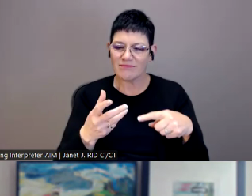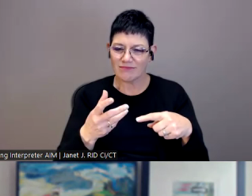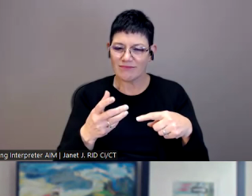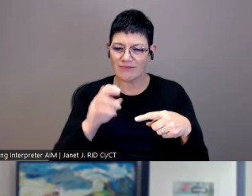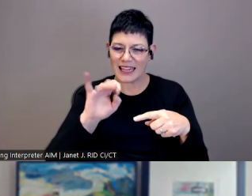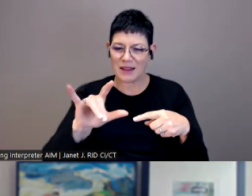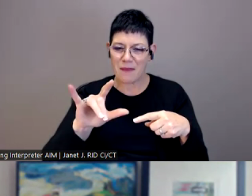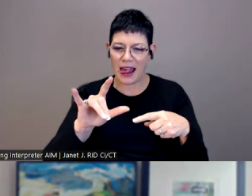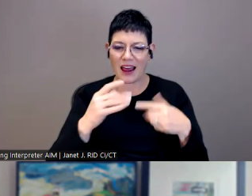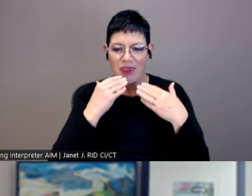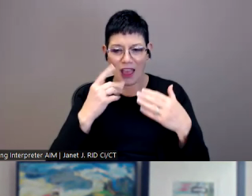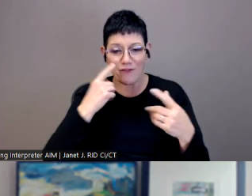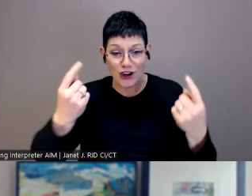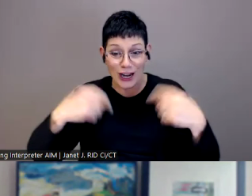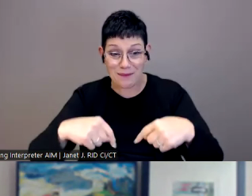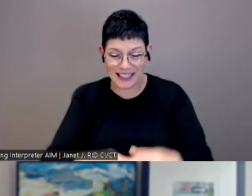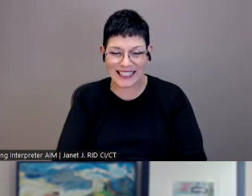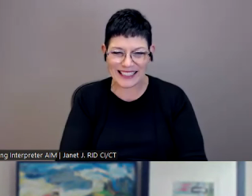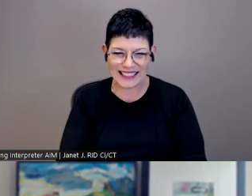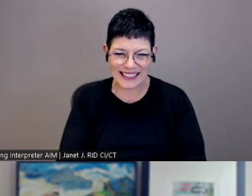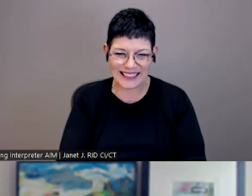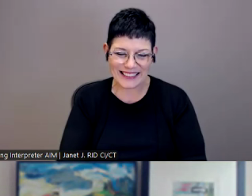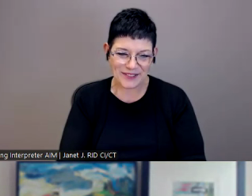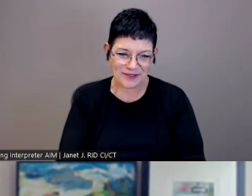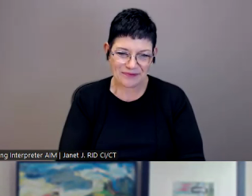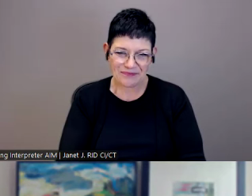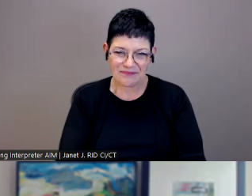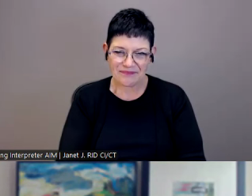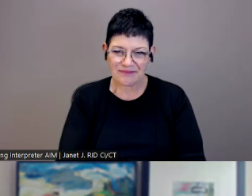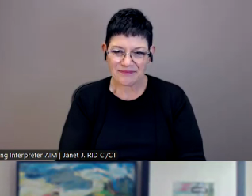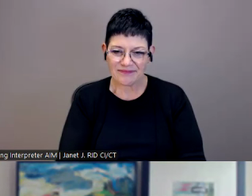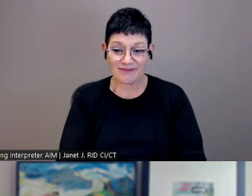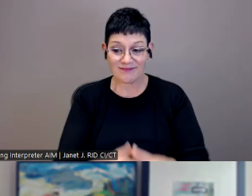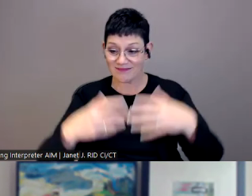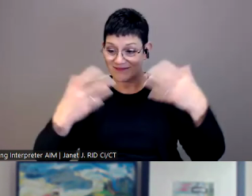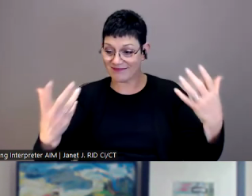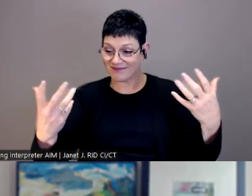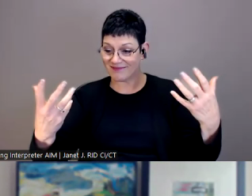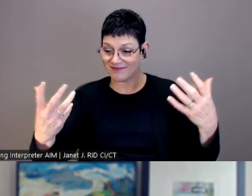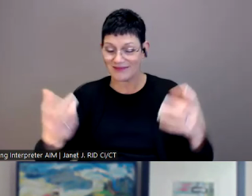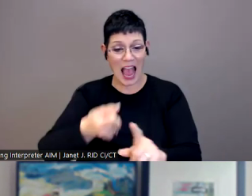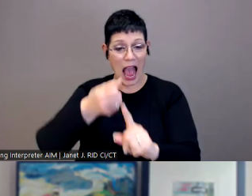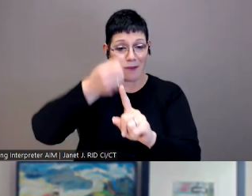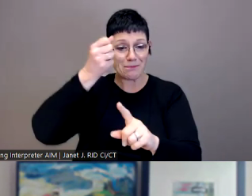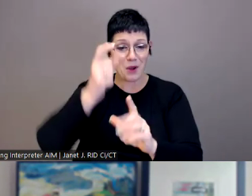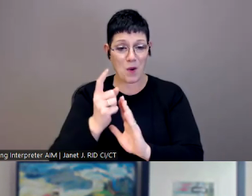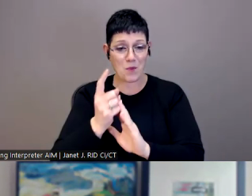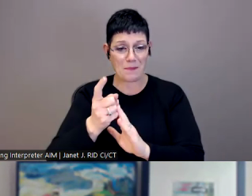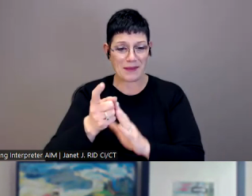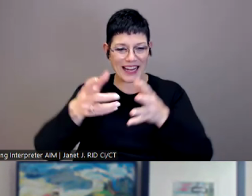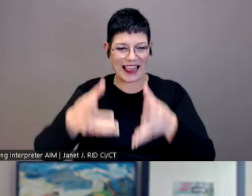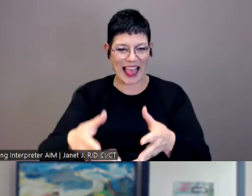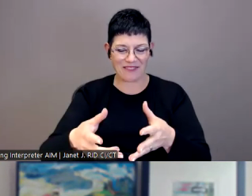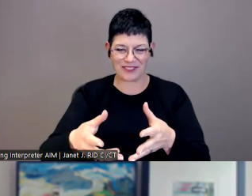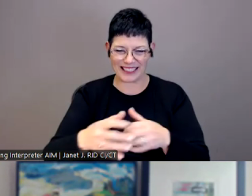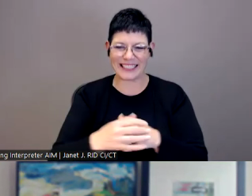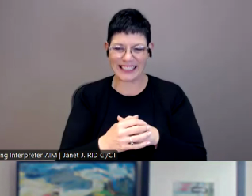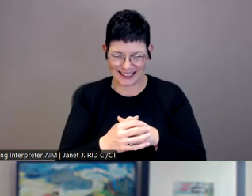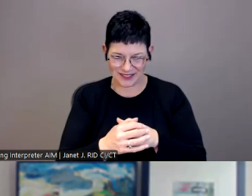email to thank you for your participation. And that takes us to 1 minute on the hour.